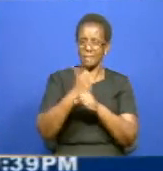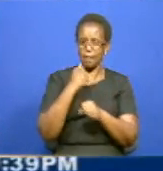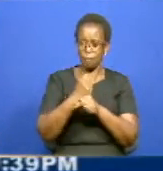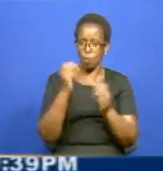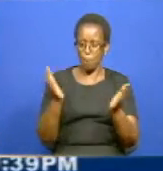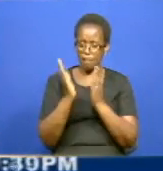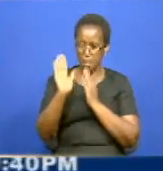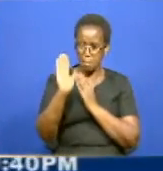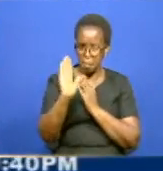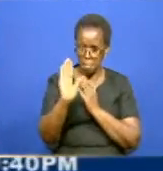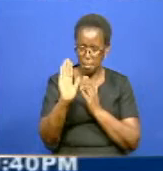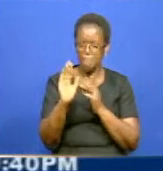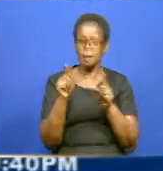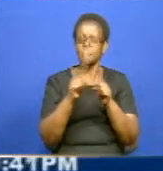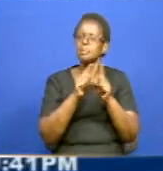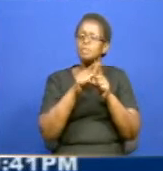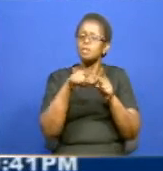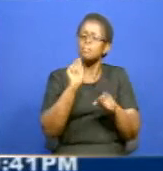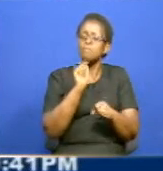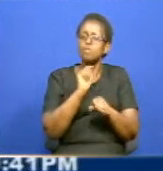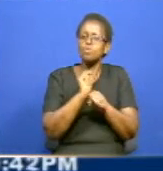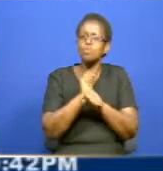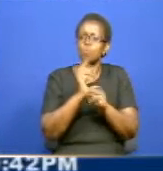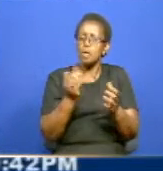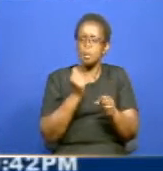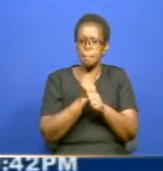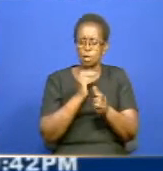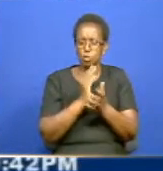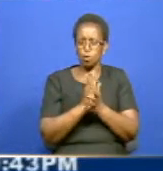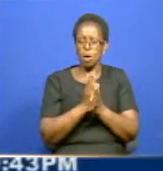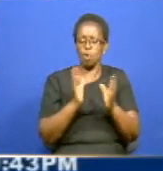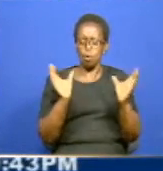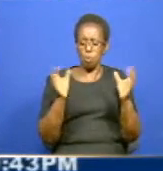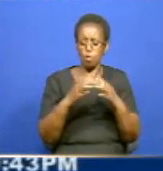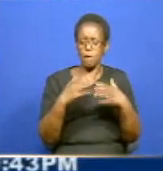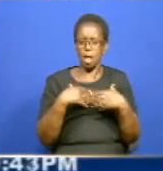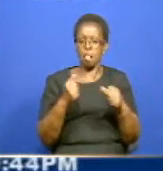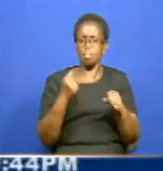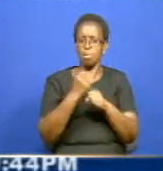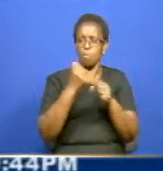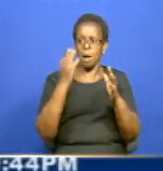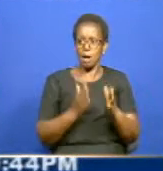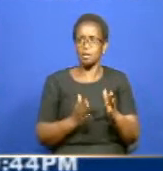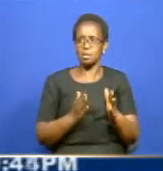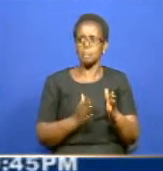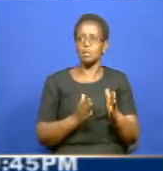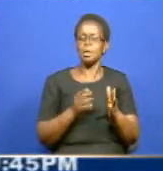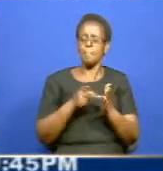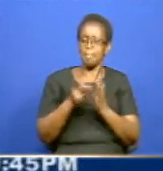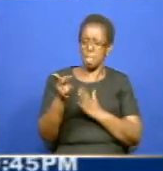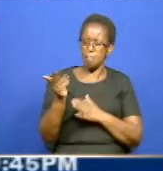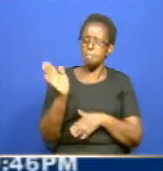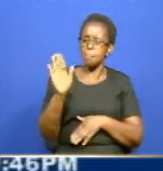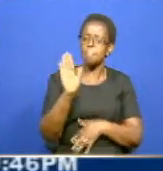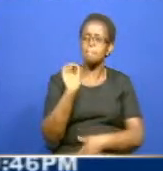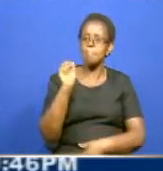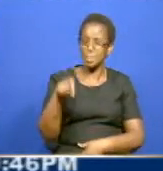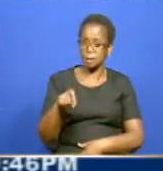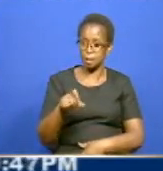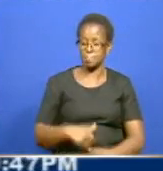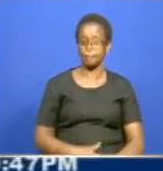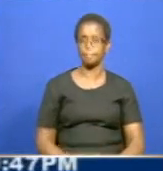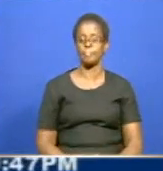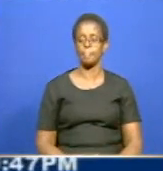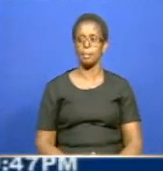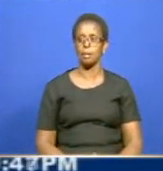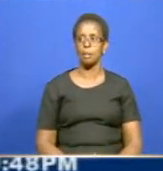that community health workers are remunerated? If you look at